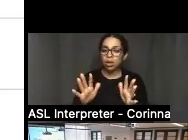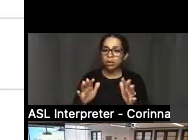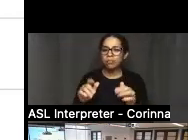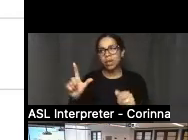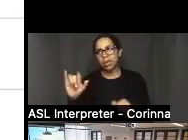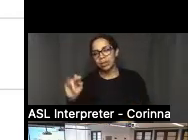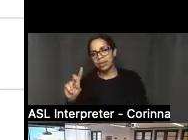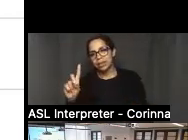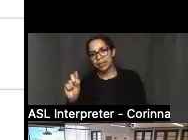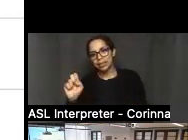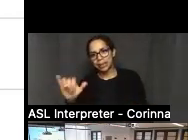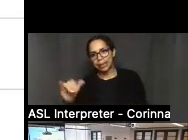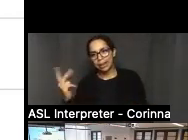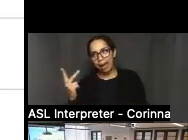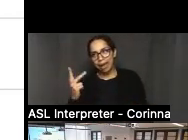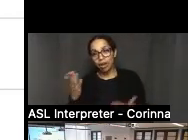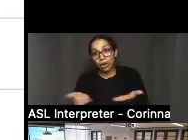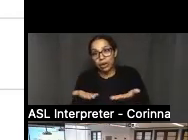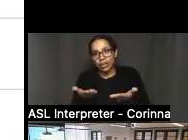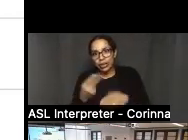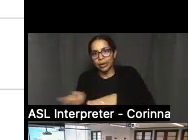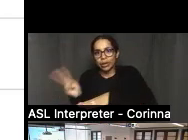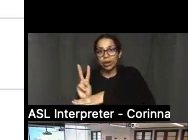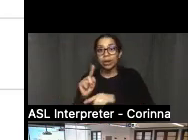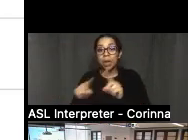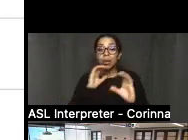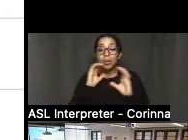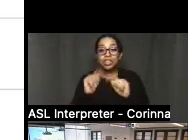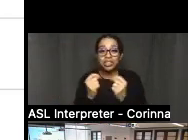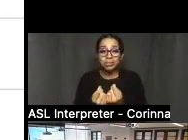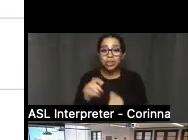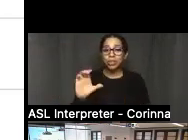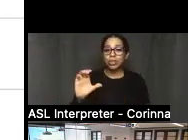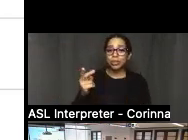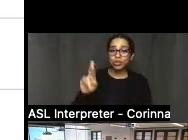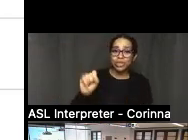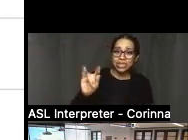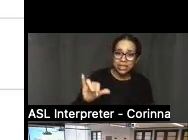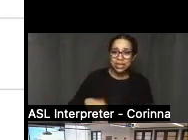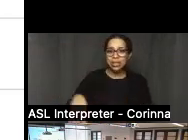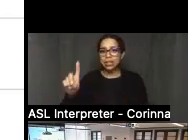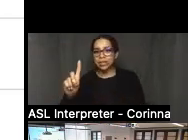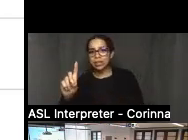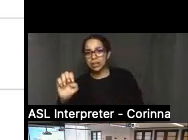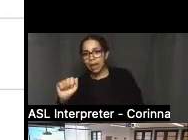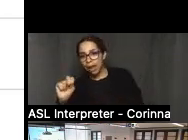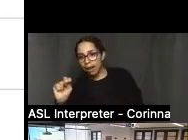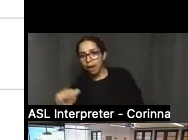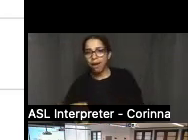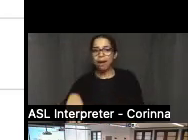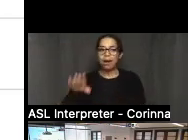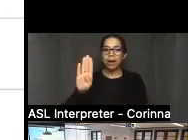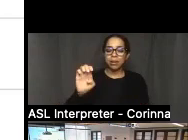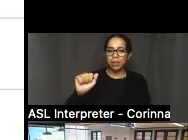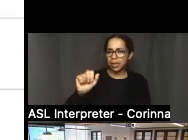will be up here, but our communications team, Christy Ariano, Deanna Galdines, Biani Bermudez, Joe Hannell, and the roving Brian Clark